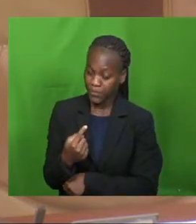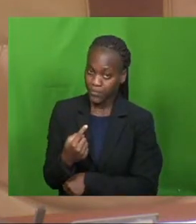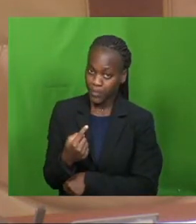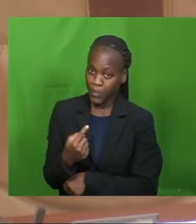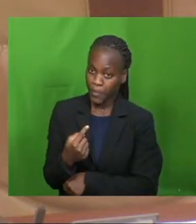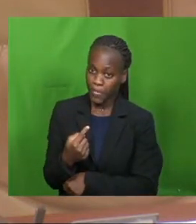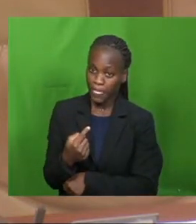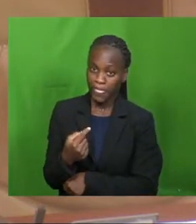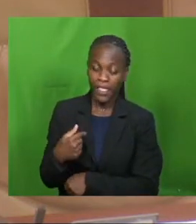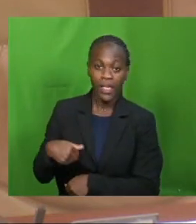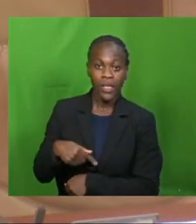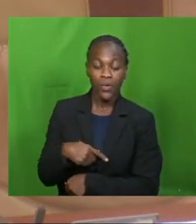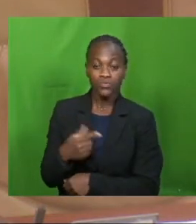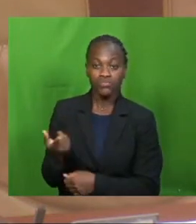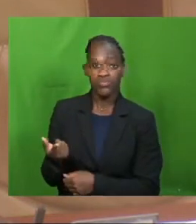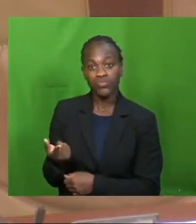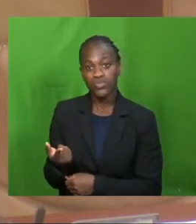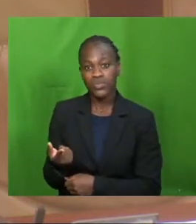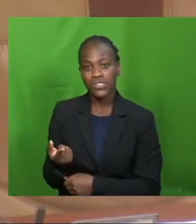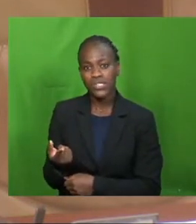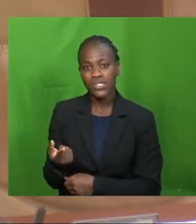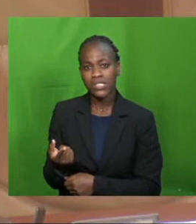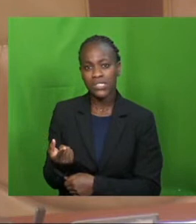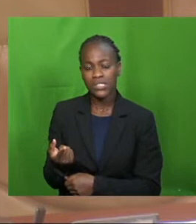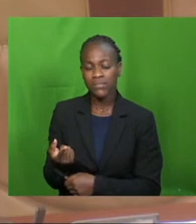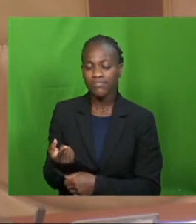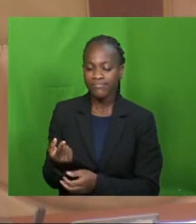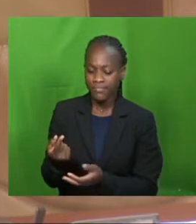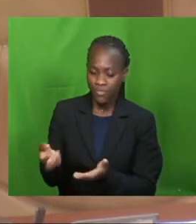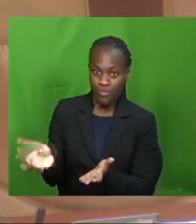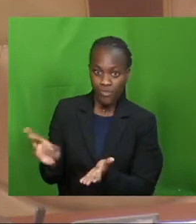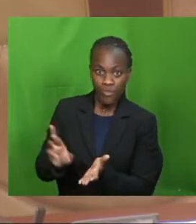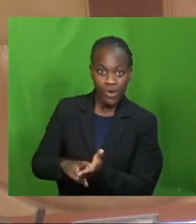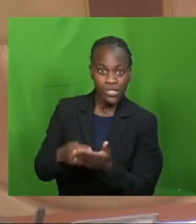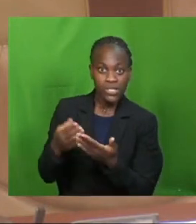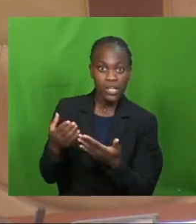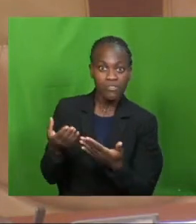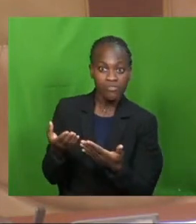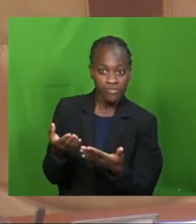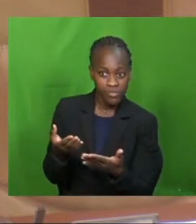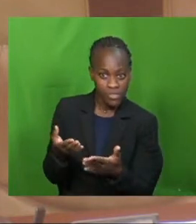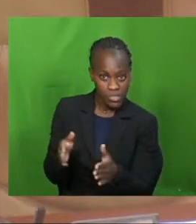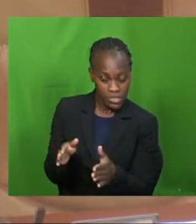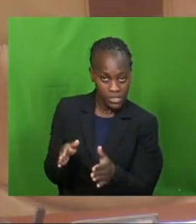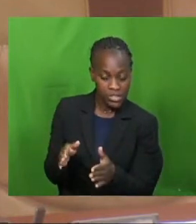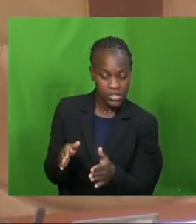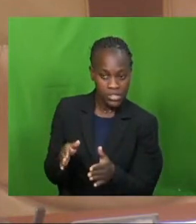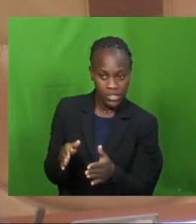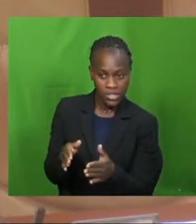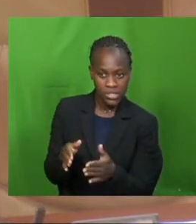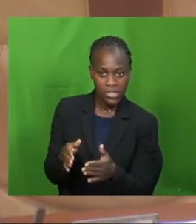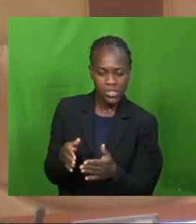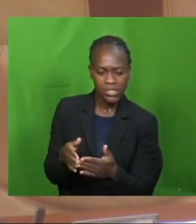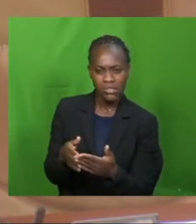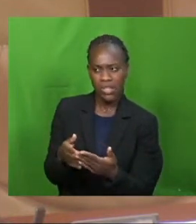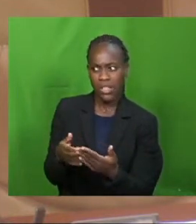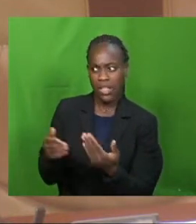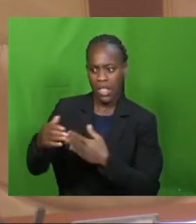addition to the signing of the register, the table office will also take into